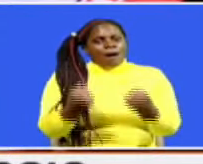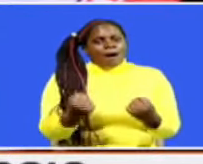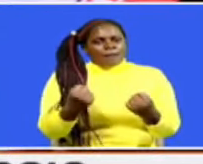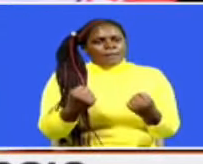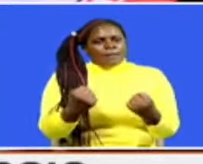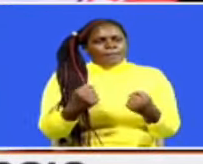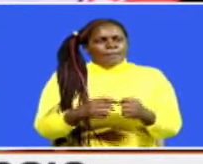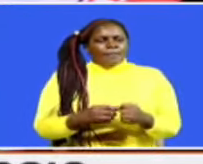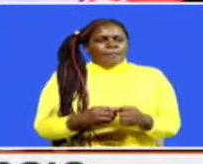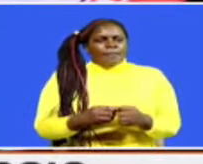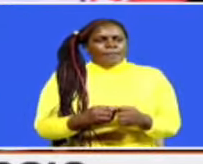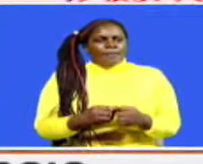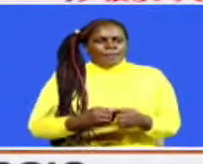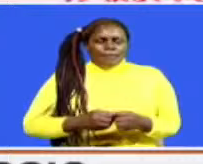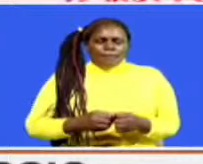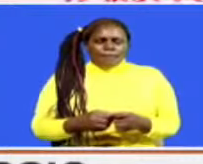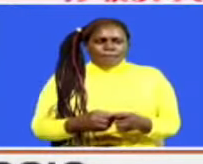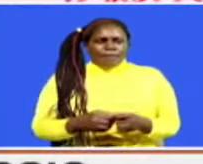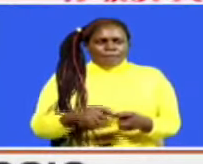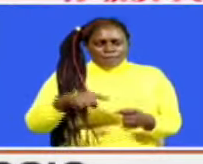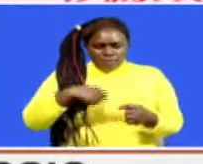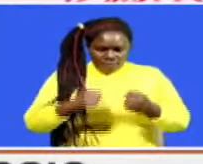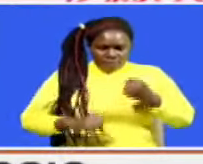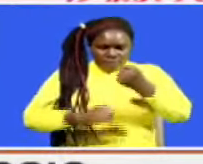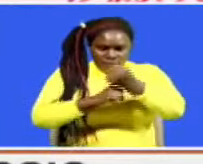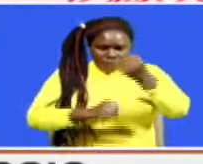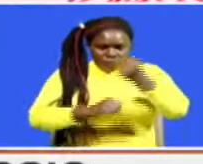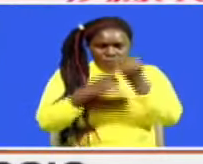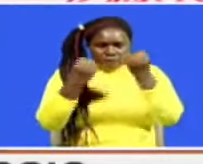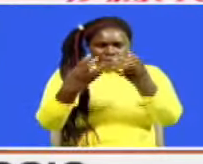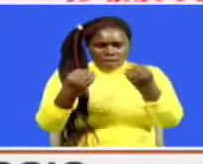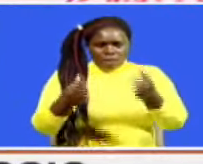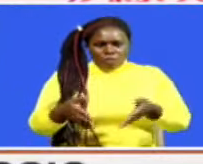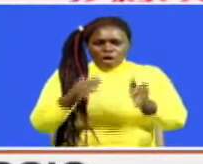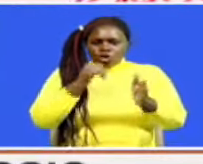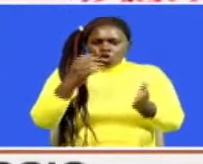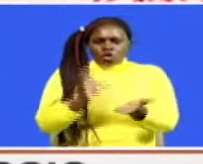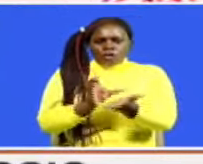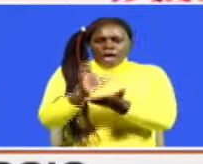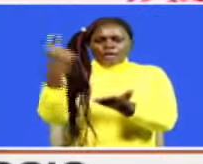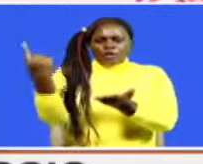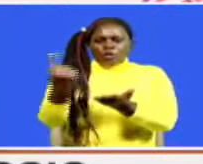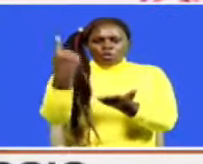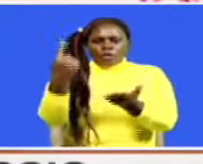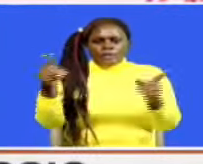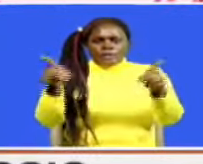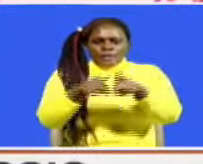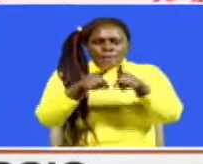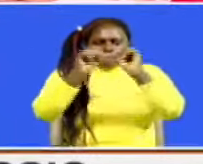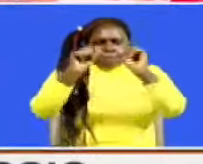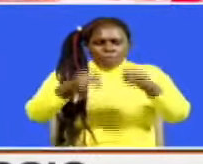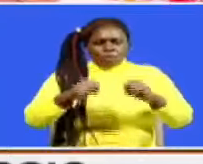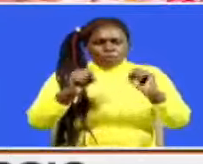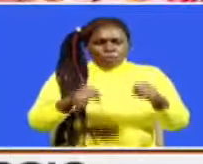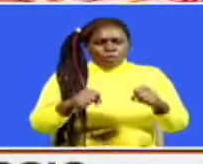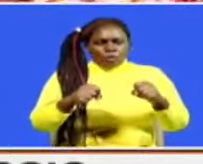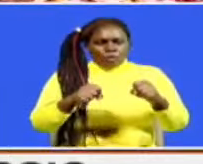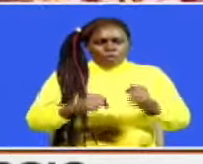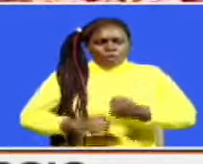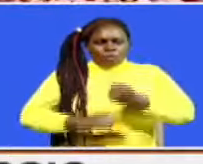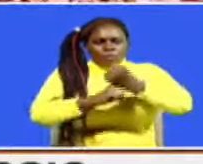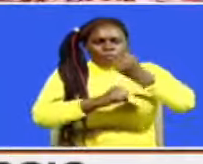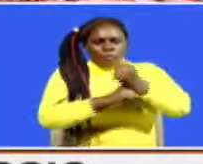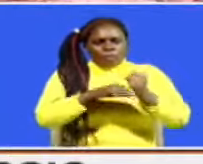yeah, it should be fun. We have supported him in many ways, not just cash. But we've done everything possible to